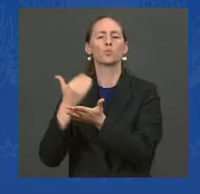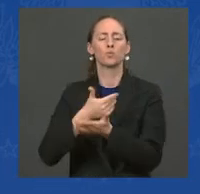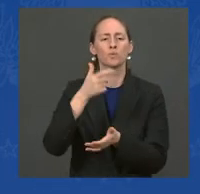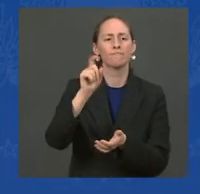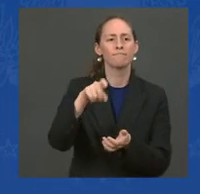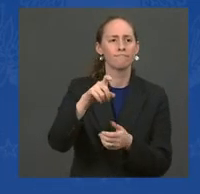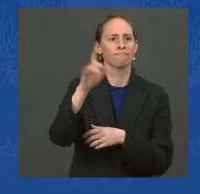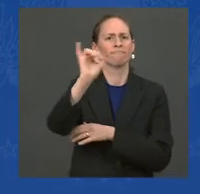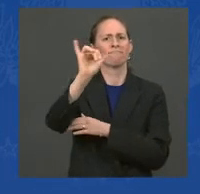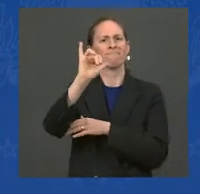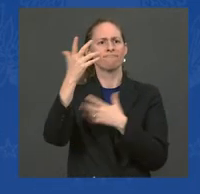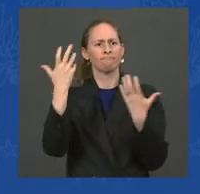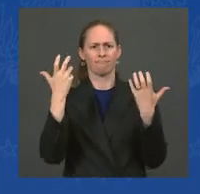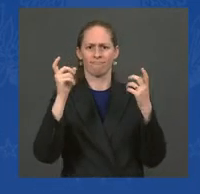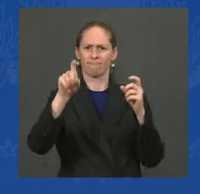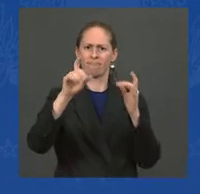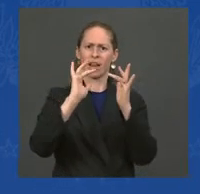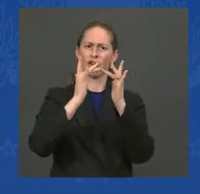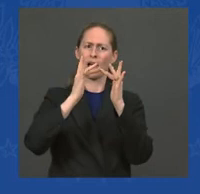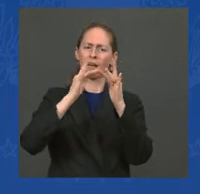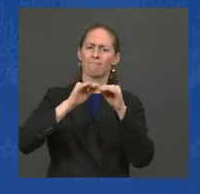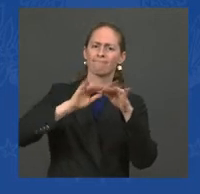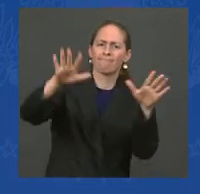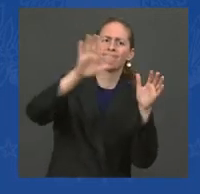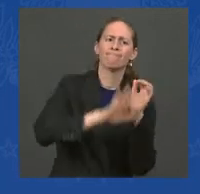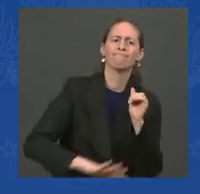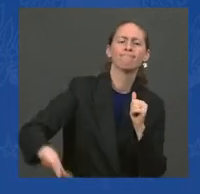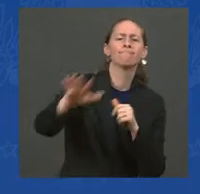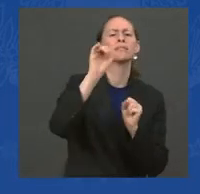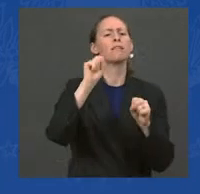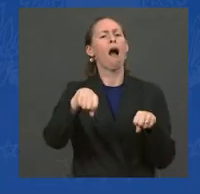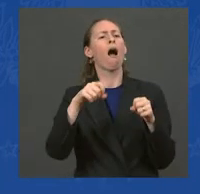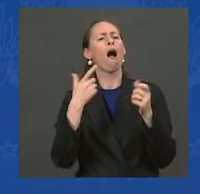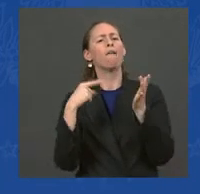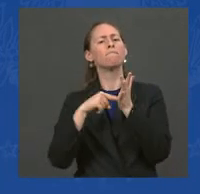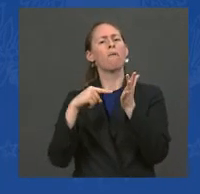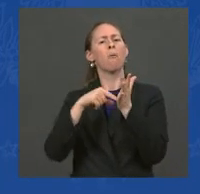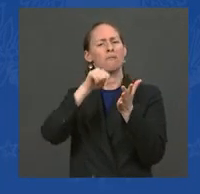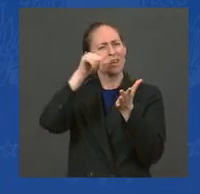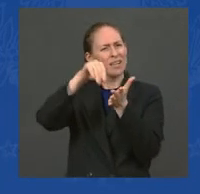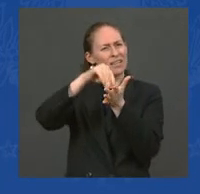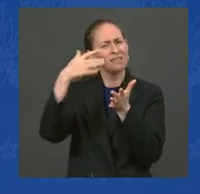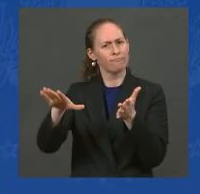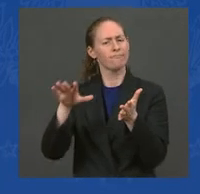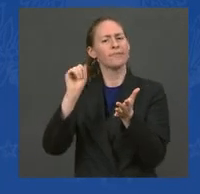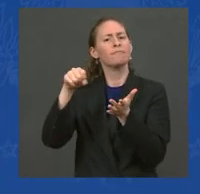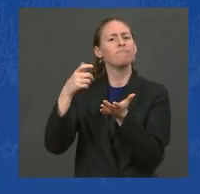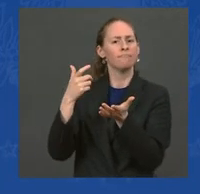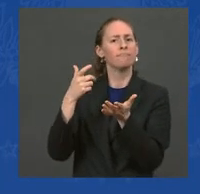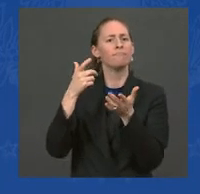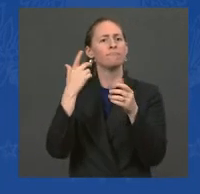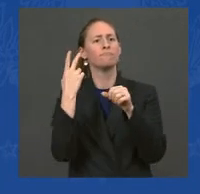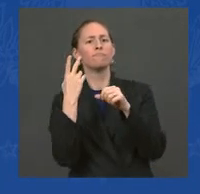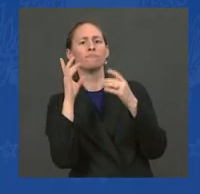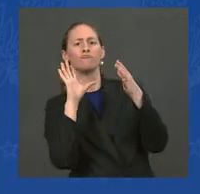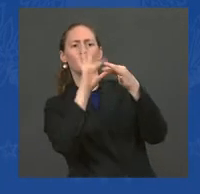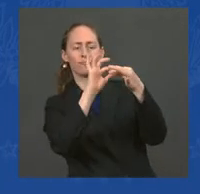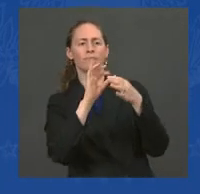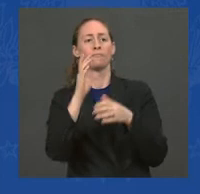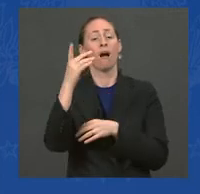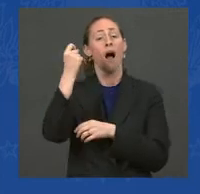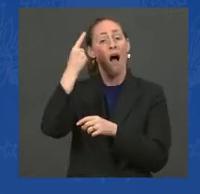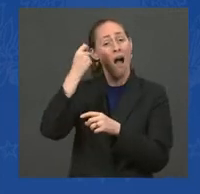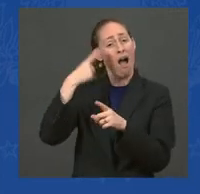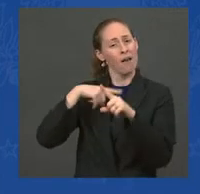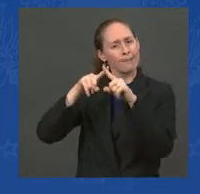to everywhere in America, and create good union jobs in the process of putting that together. We're going to make the largest investment